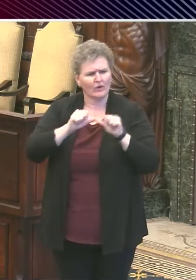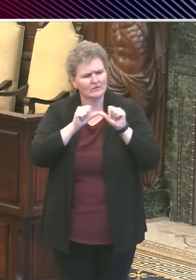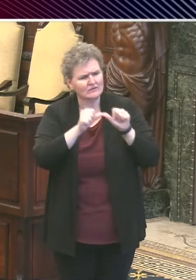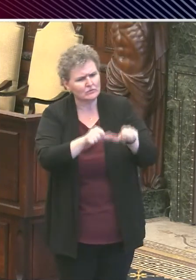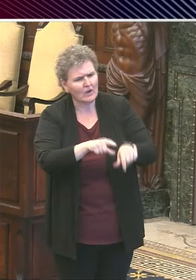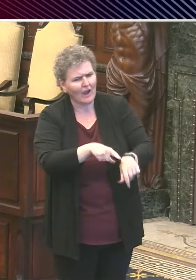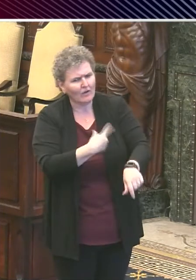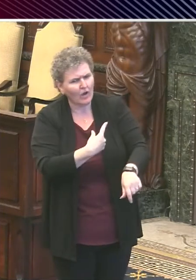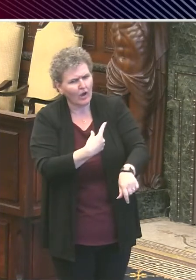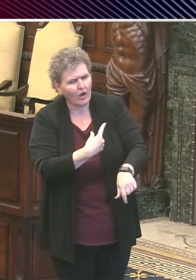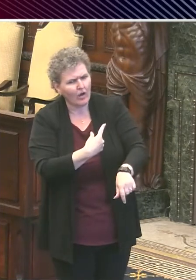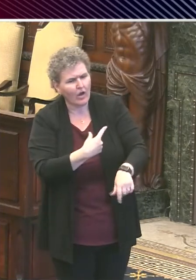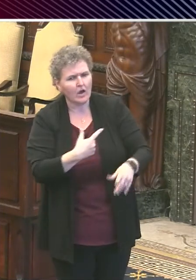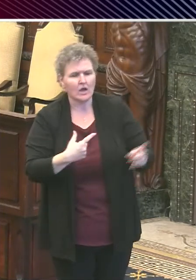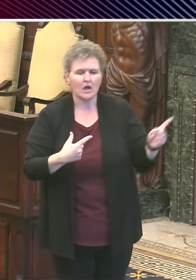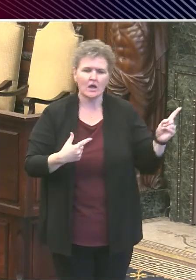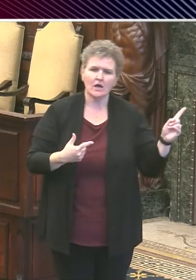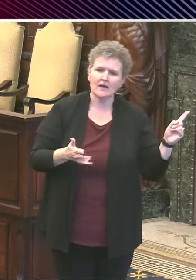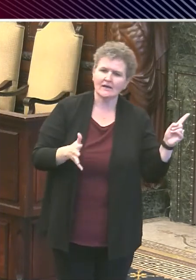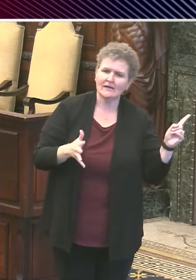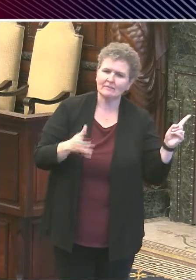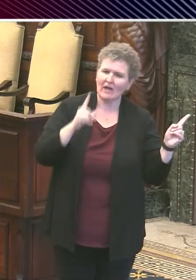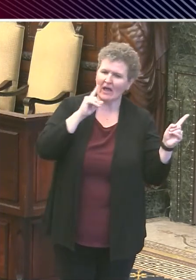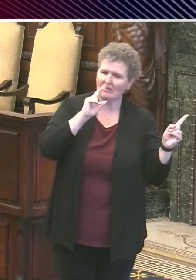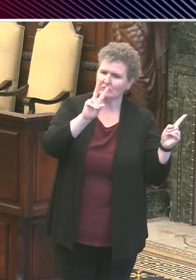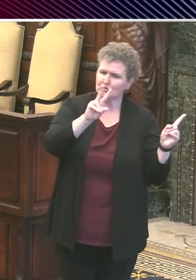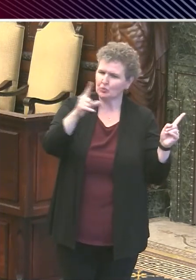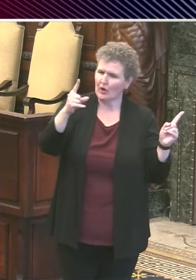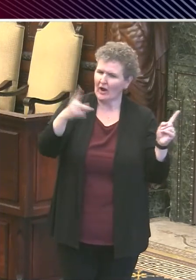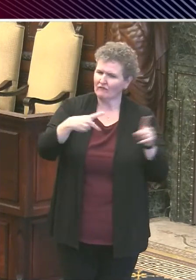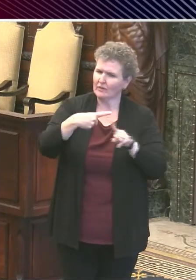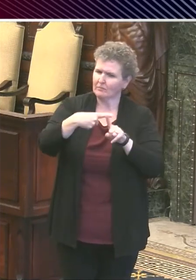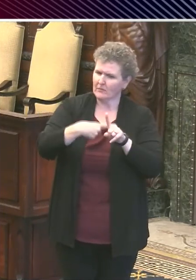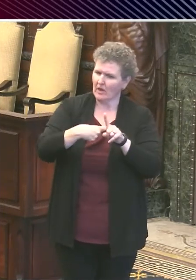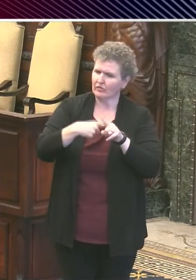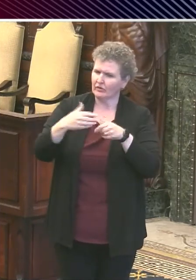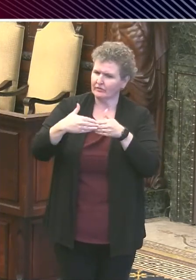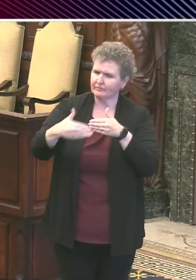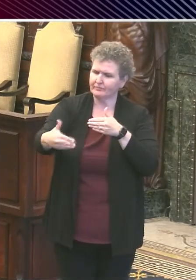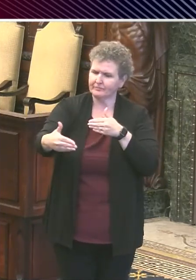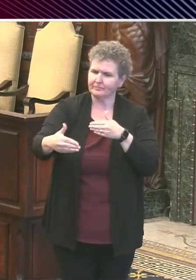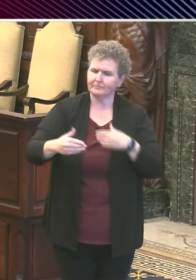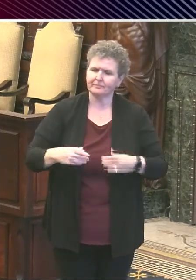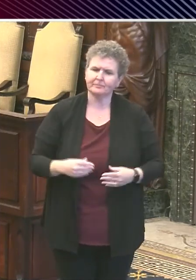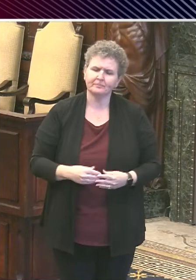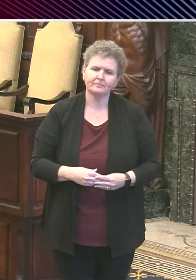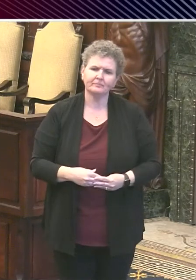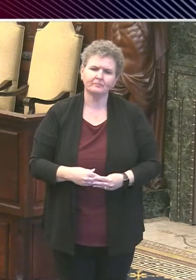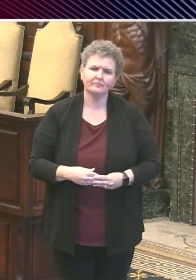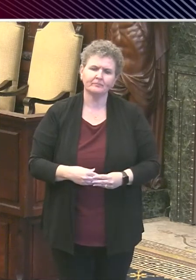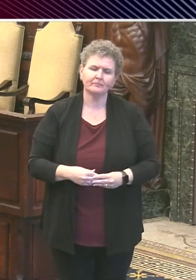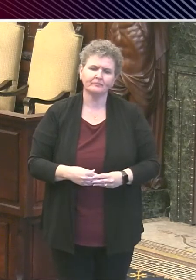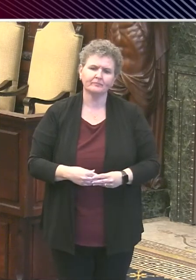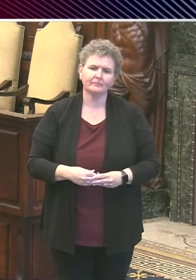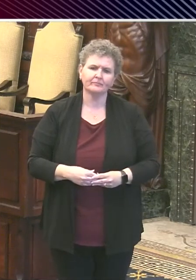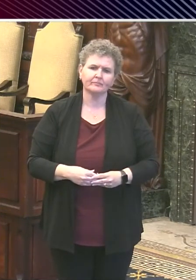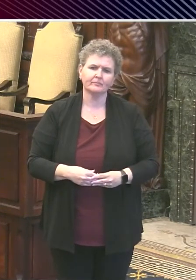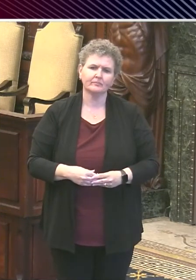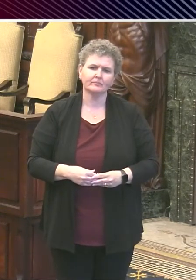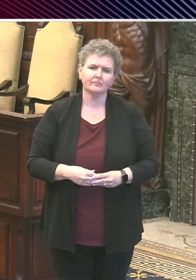September, so 2.5 months. And some of the ads may stay up after that if they're not, replaced by some other